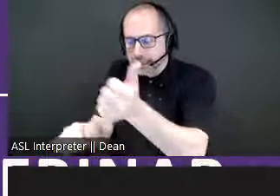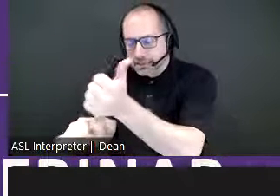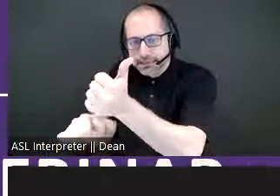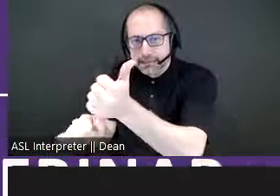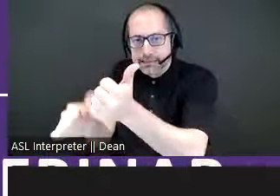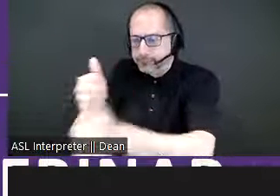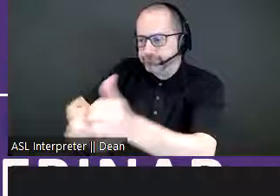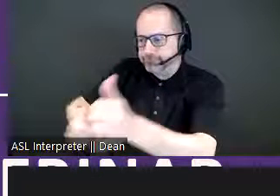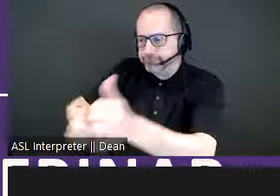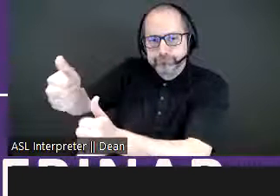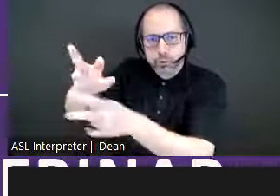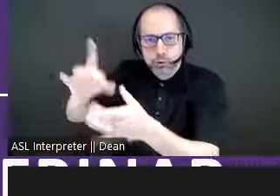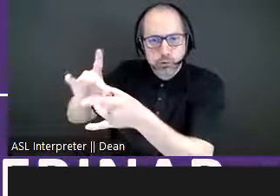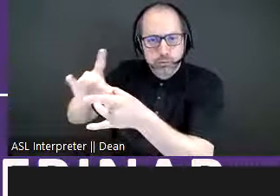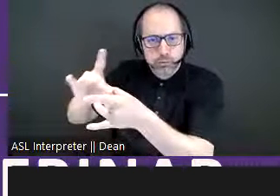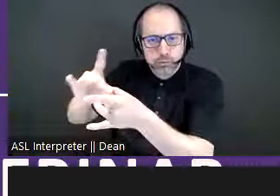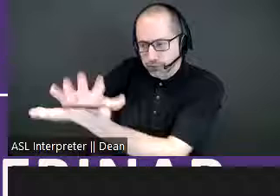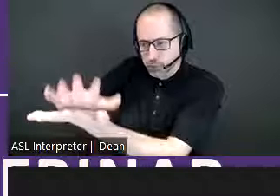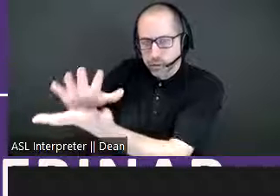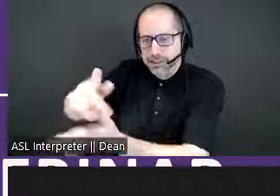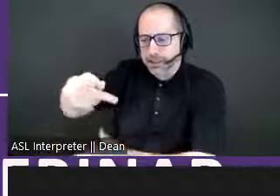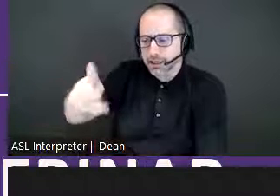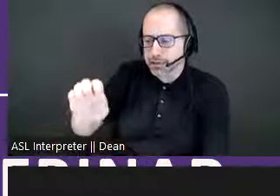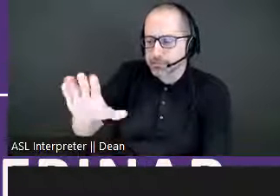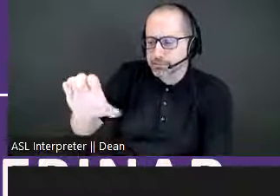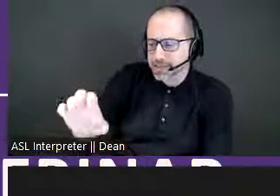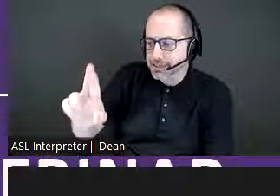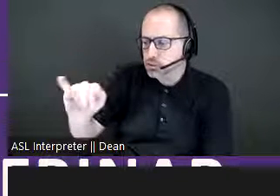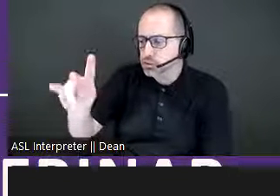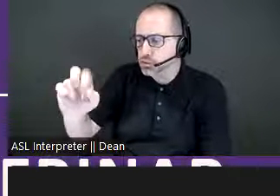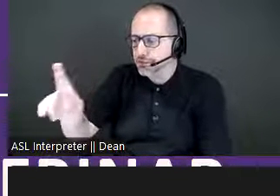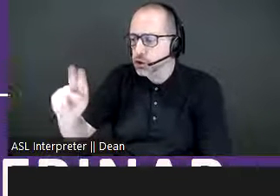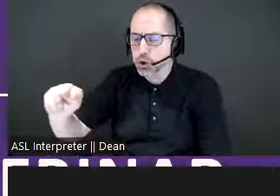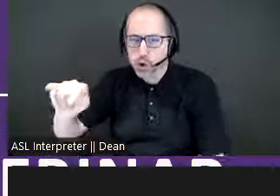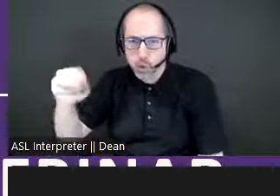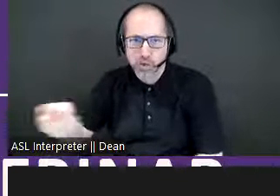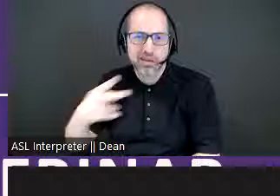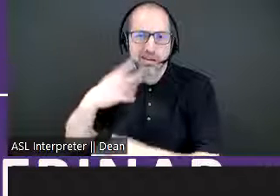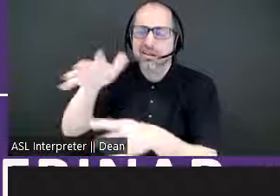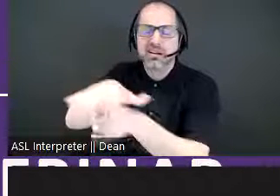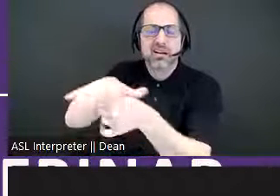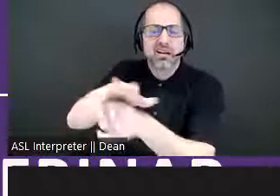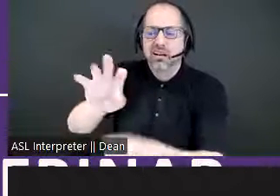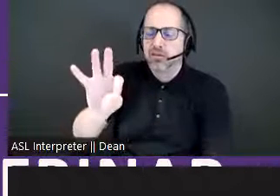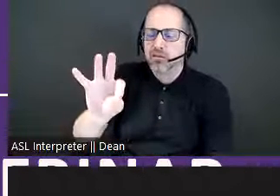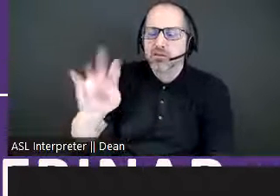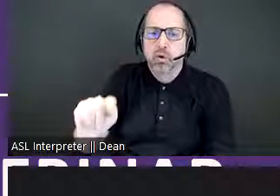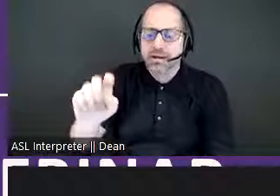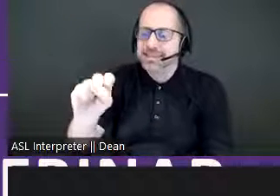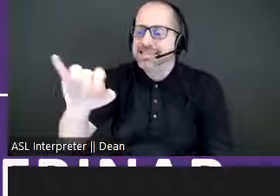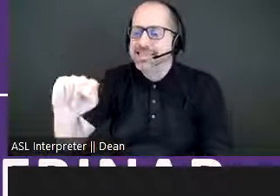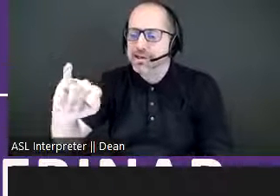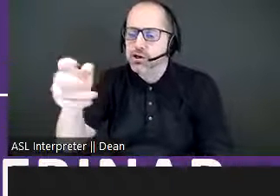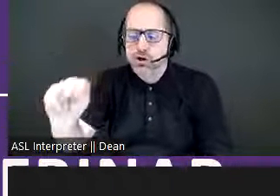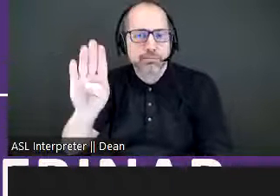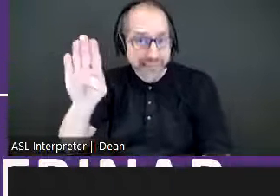Peace River North from Fort St. John, British Columbia. She also works in the school